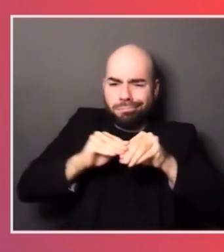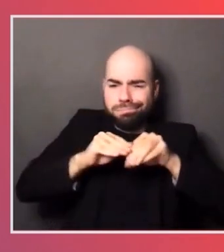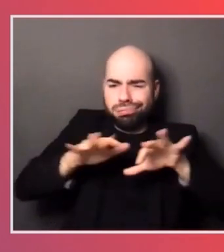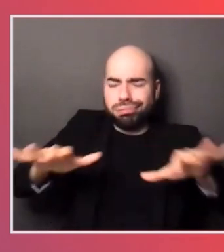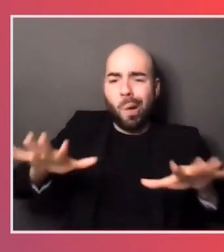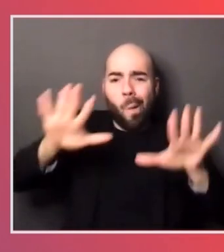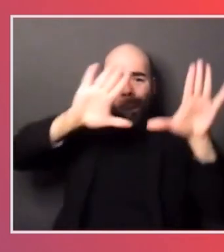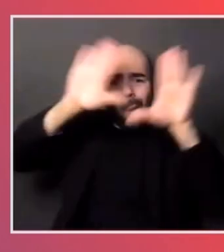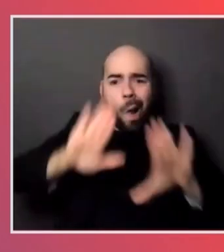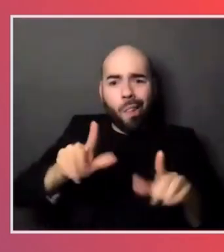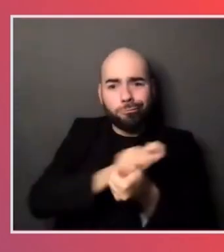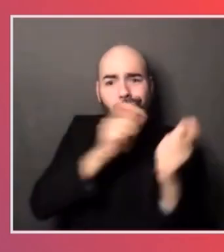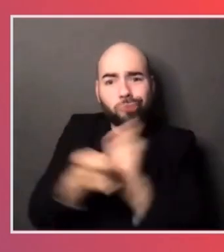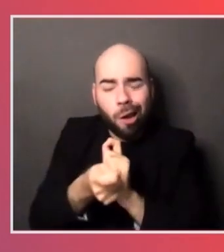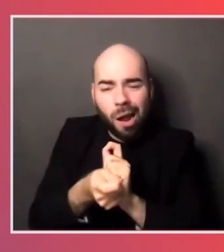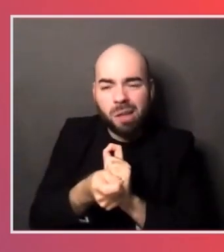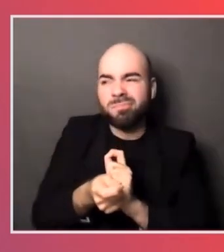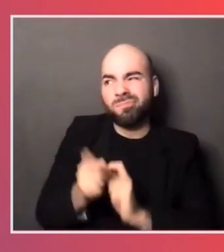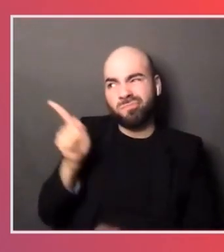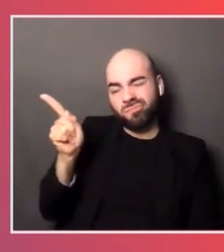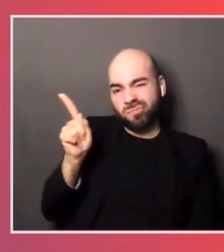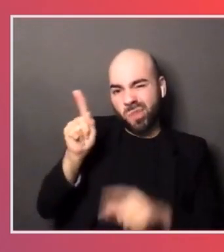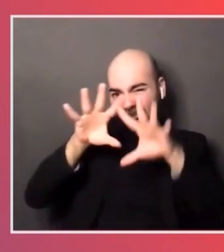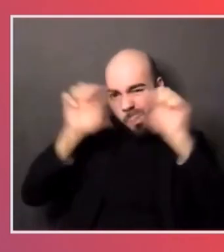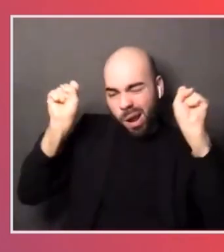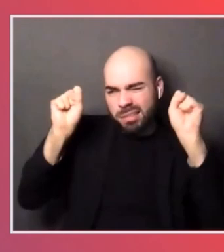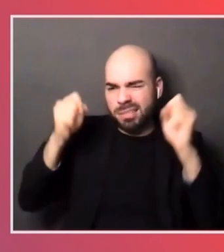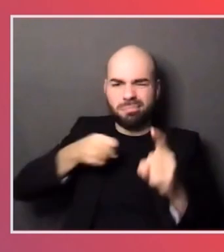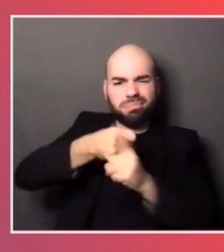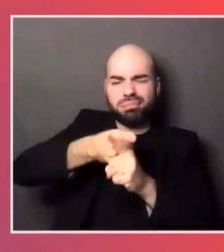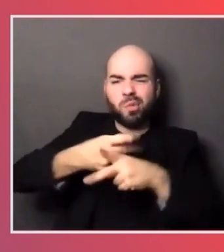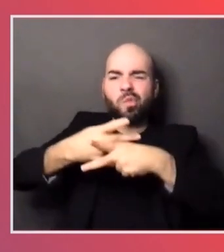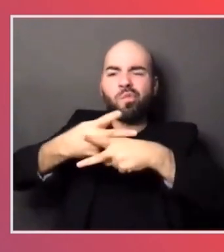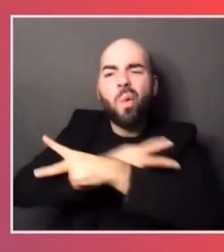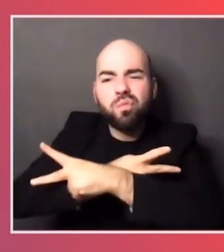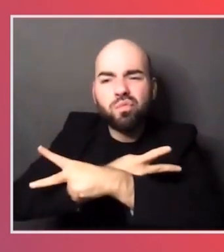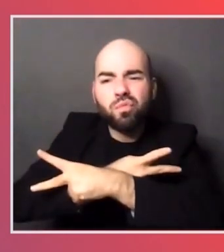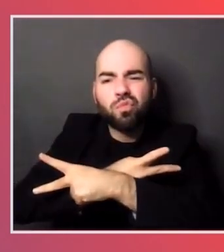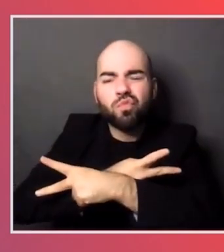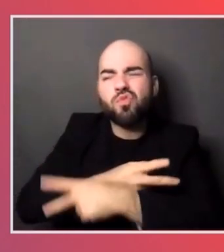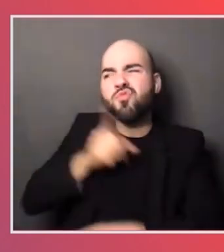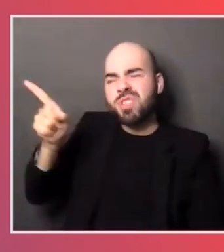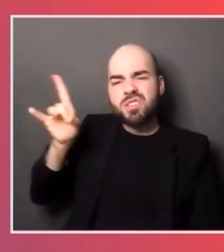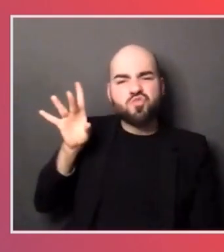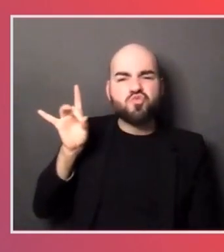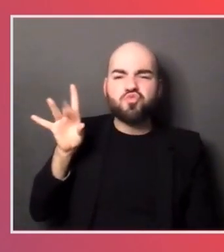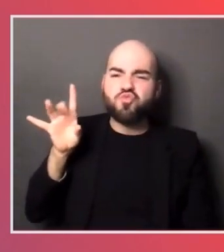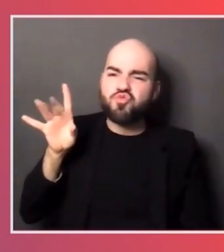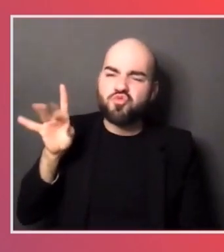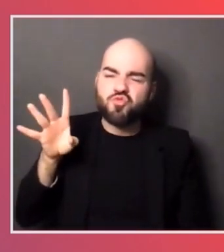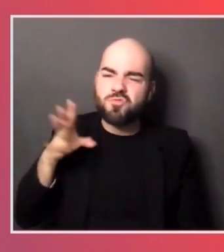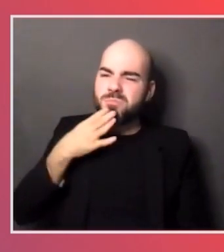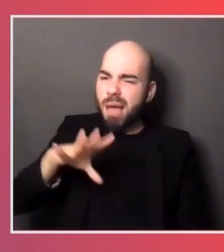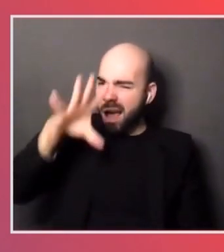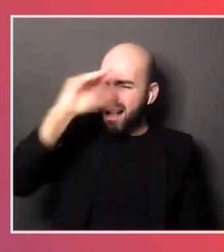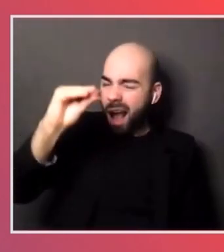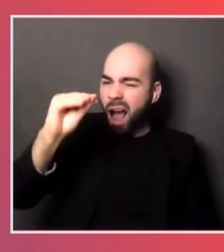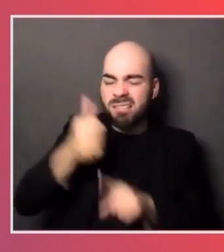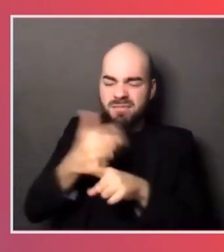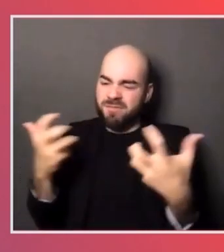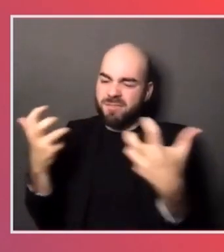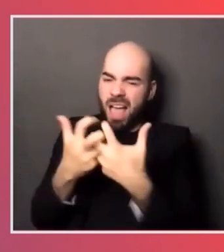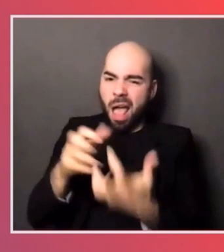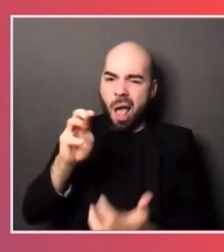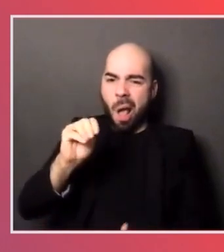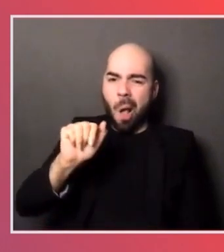all worse. He is a villain fit for the Marvel Cinematic Universe, except he tweets more, and he's an